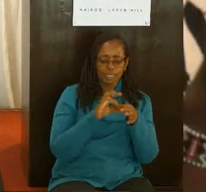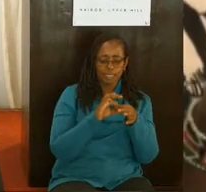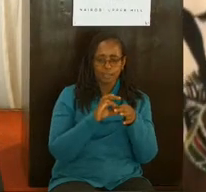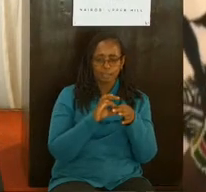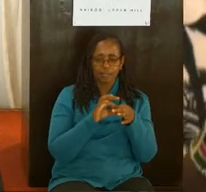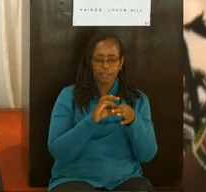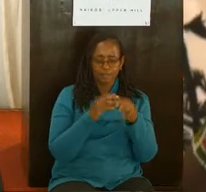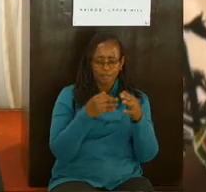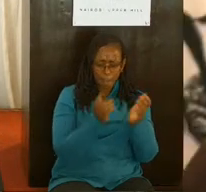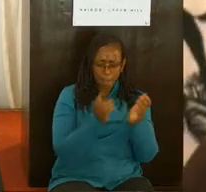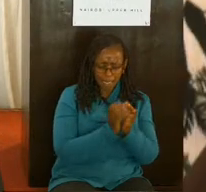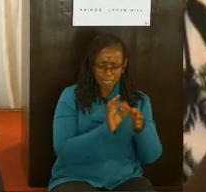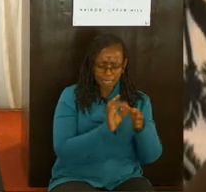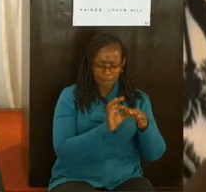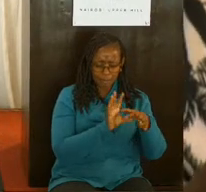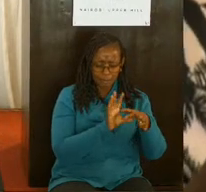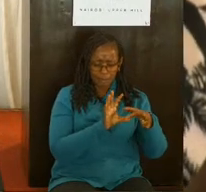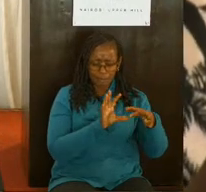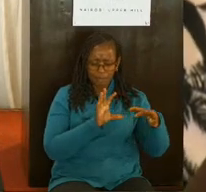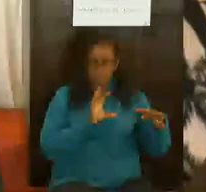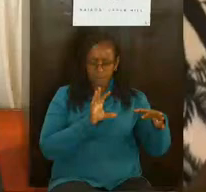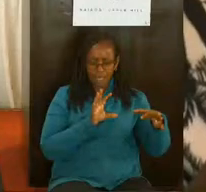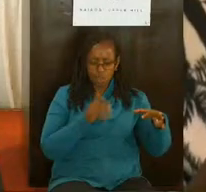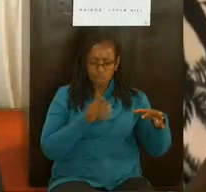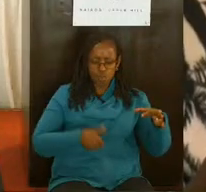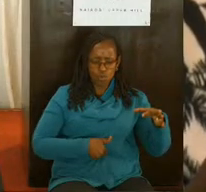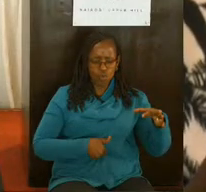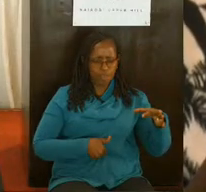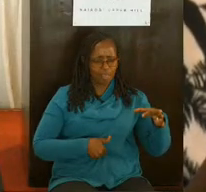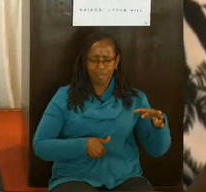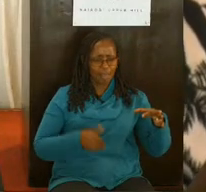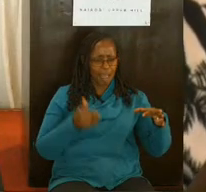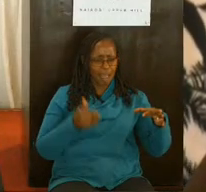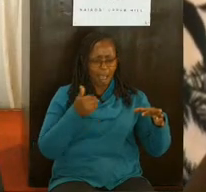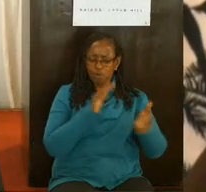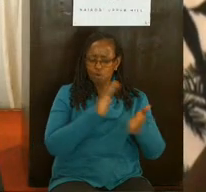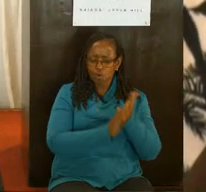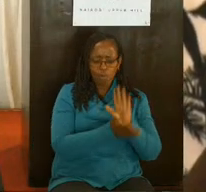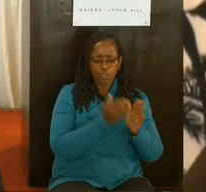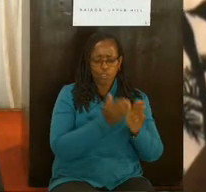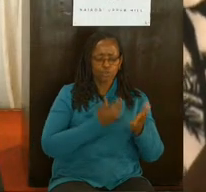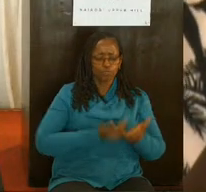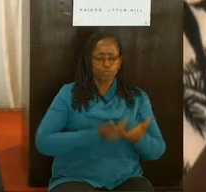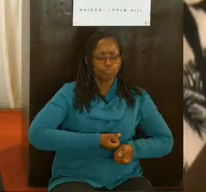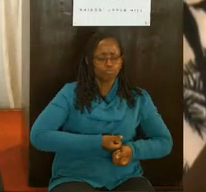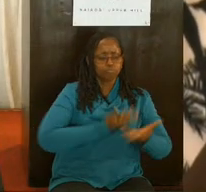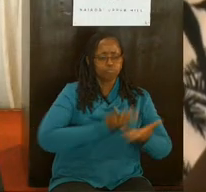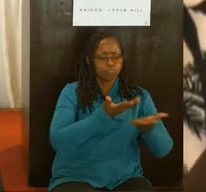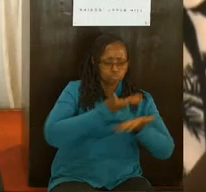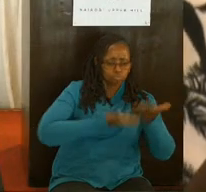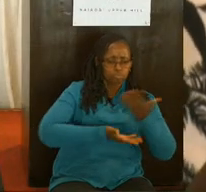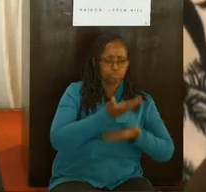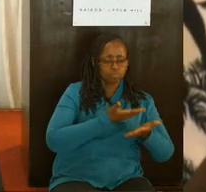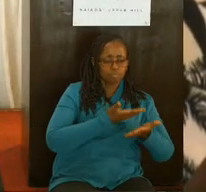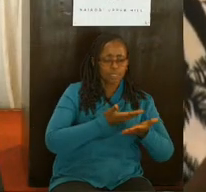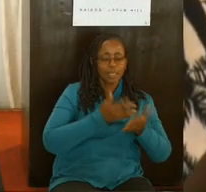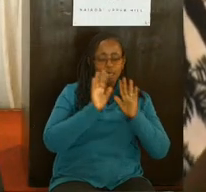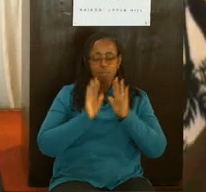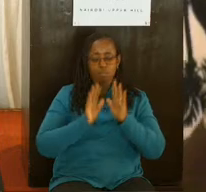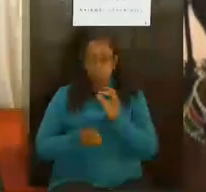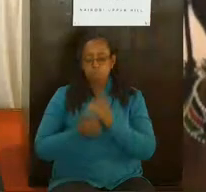families the youth has no one to talk to I think it's high time we create some programs where we can